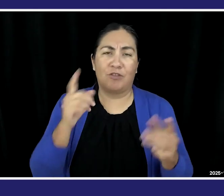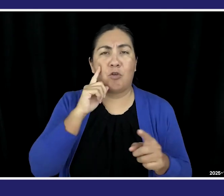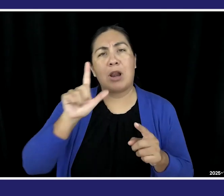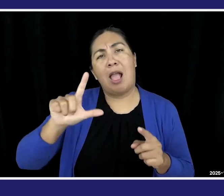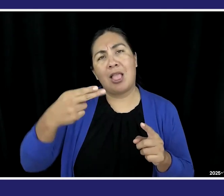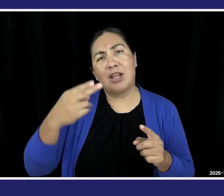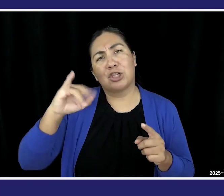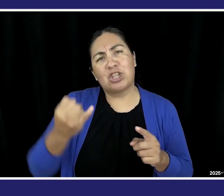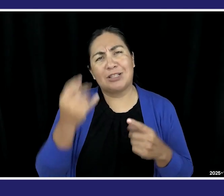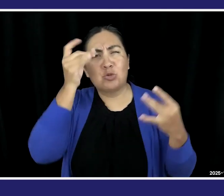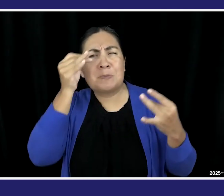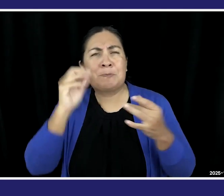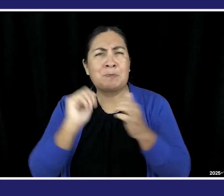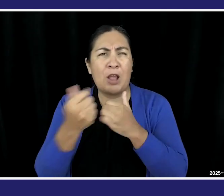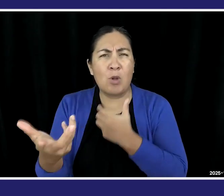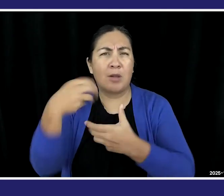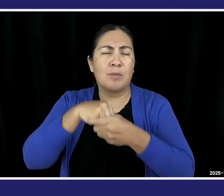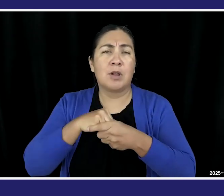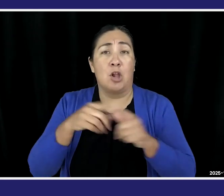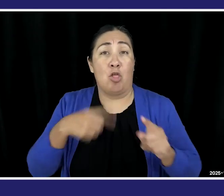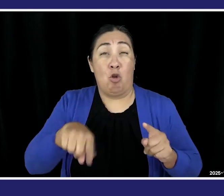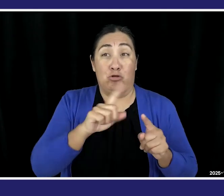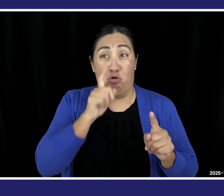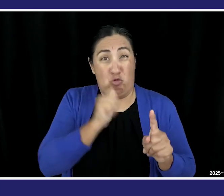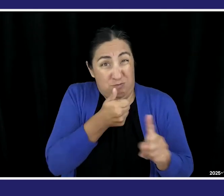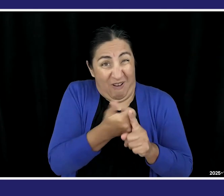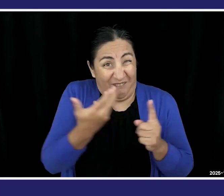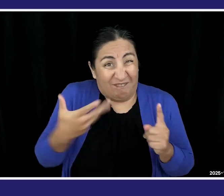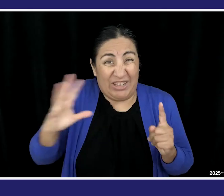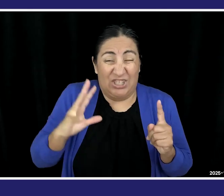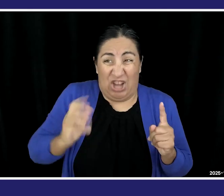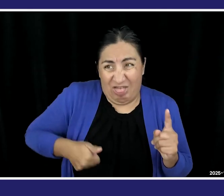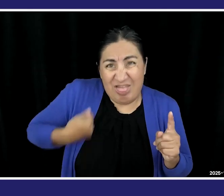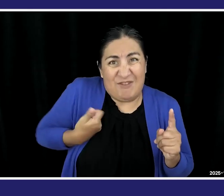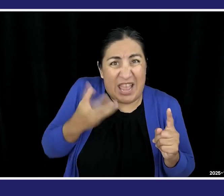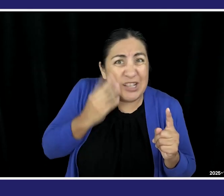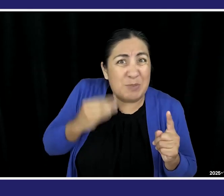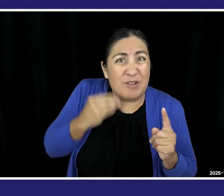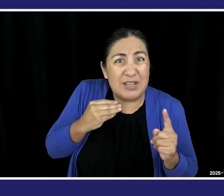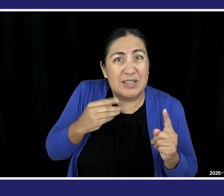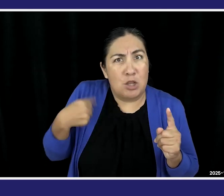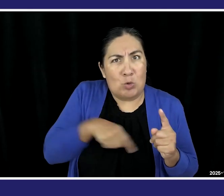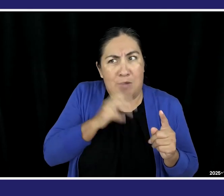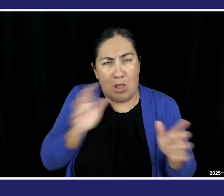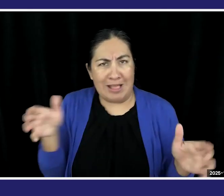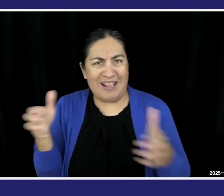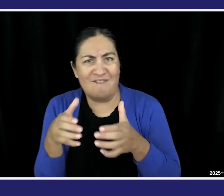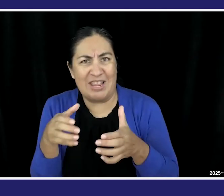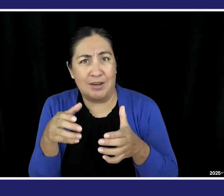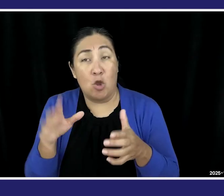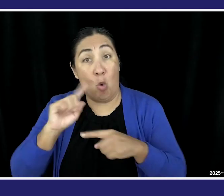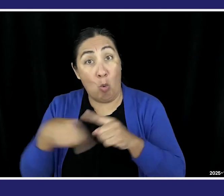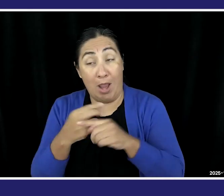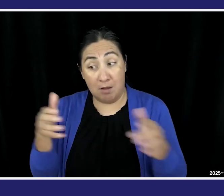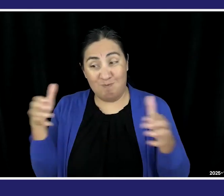how to incorporate those with lived experience as part of this convening. We know those are critical voices that should be